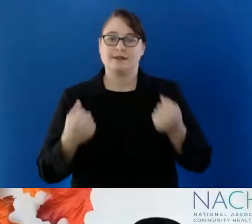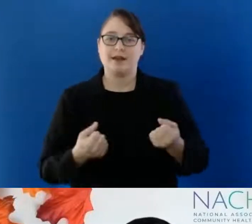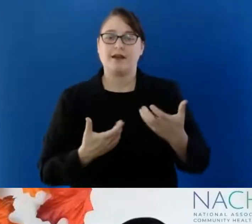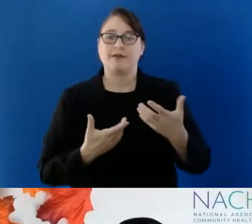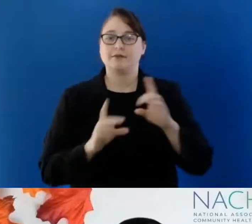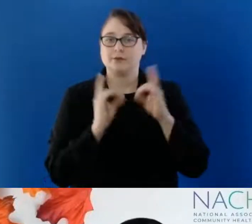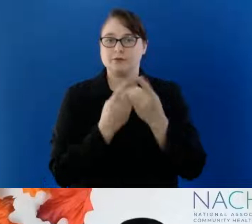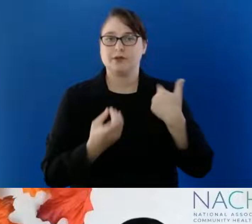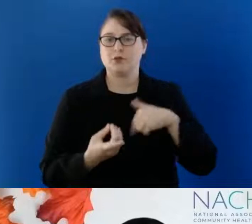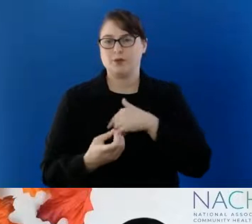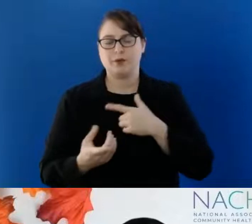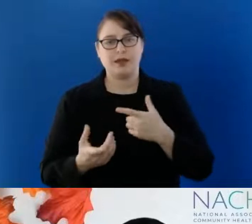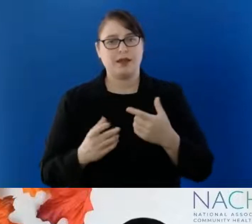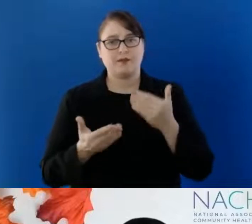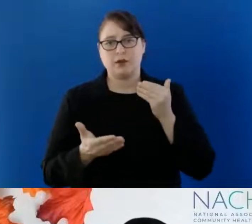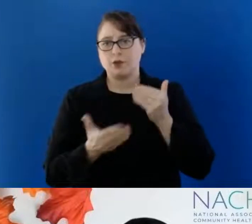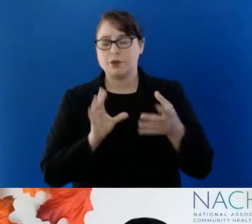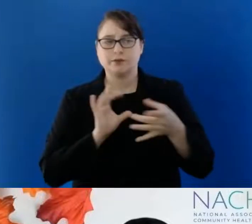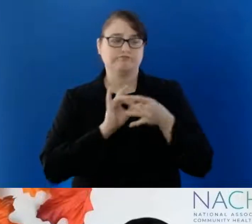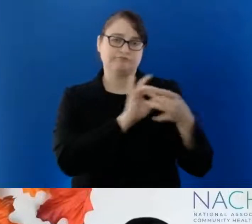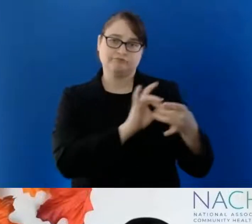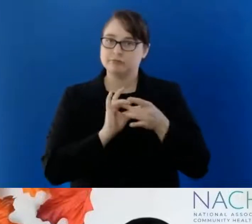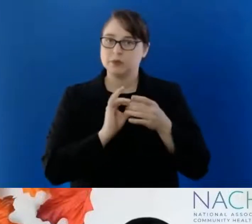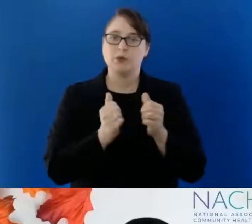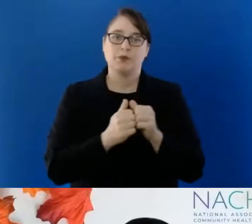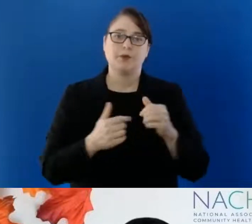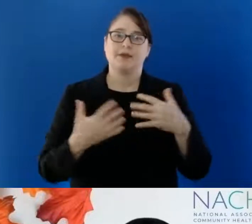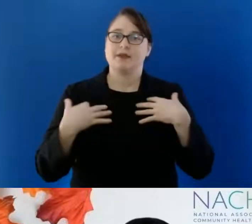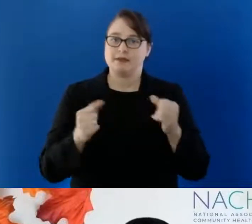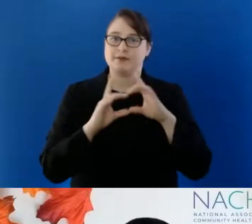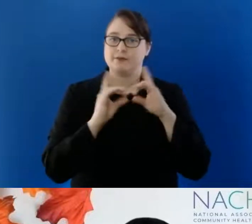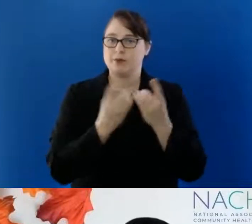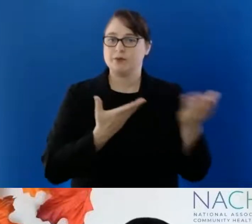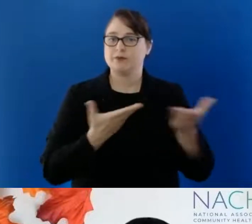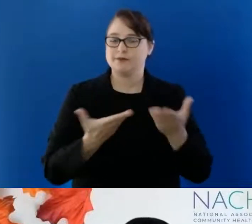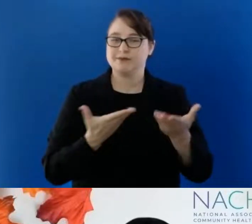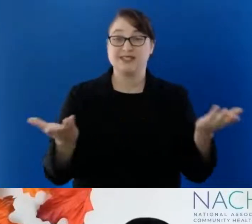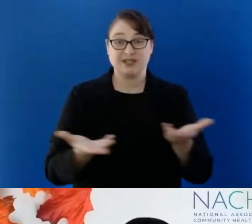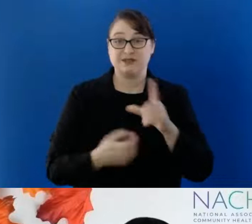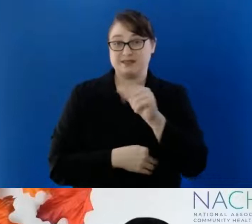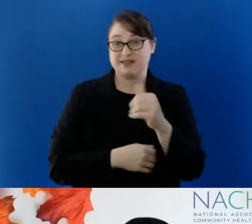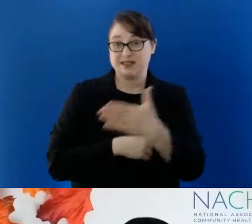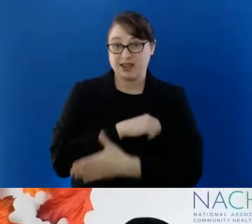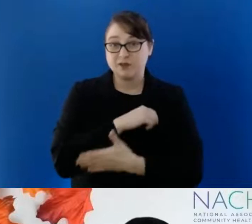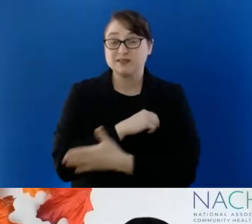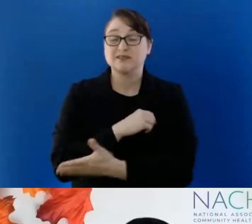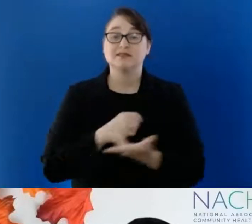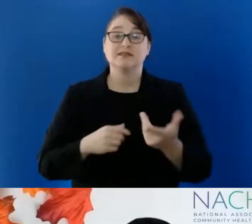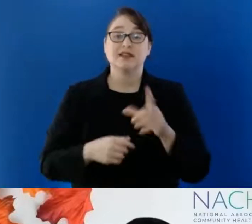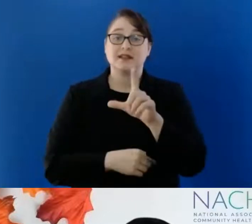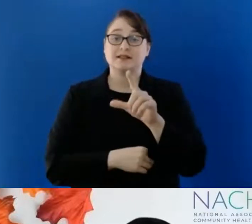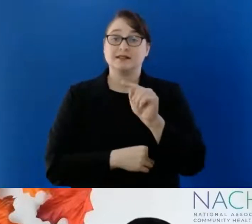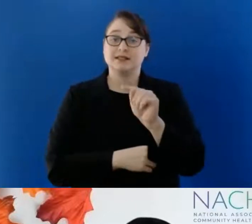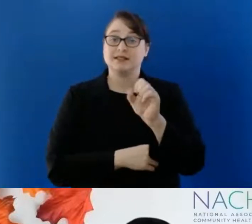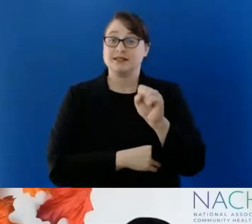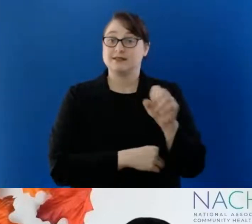close relationship with the Department of Health Services here in LA County. And we have an amazing LCSW who works as